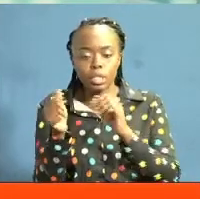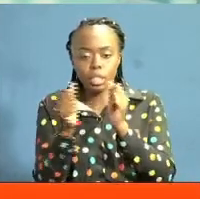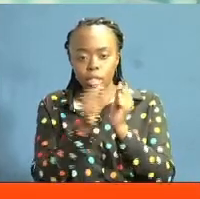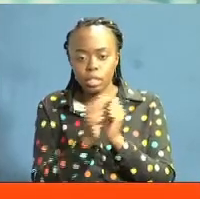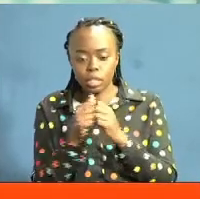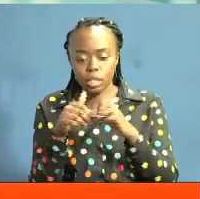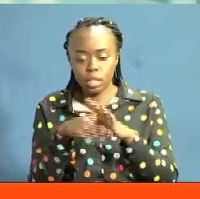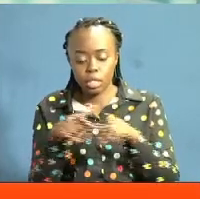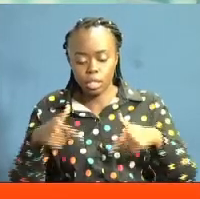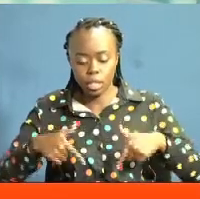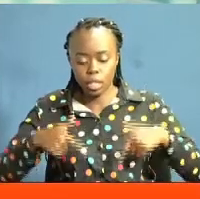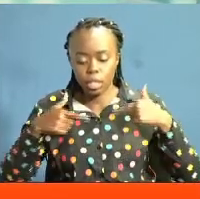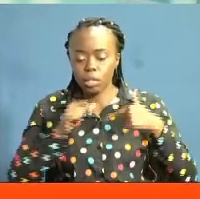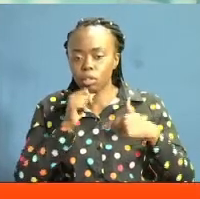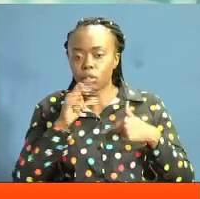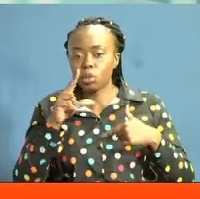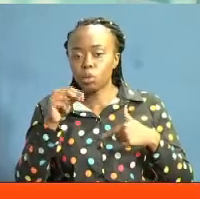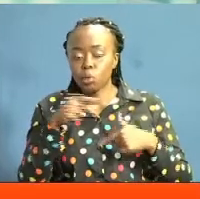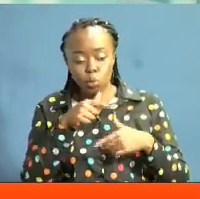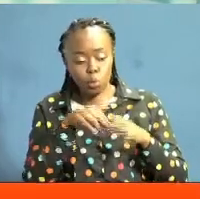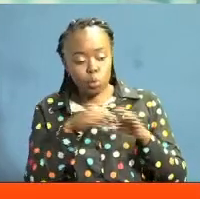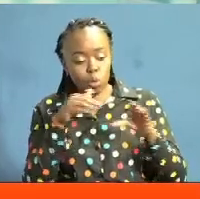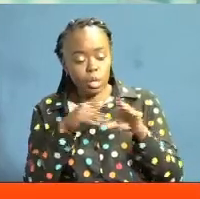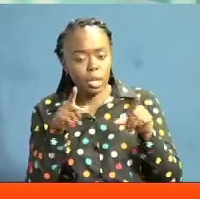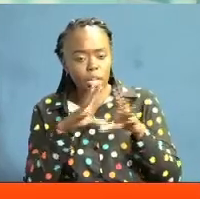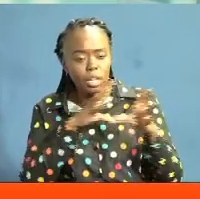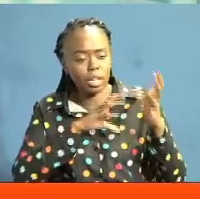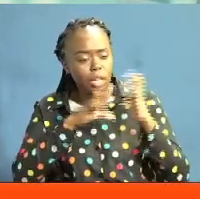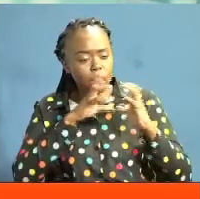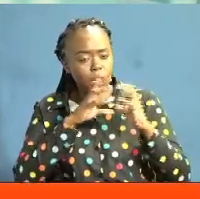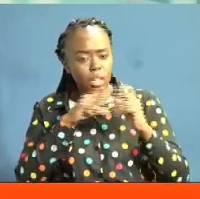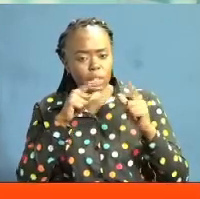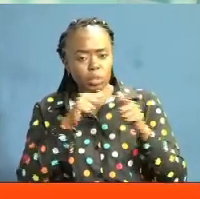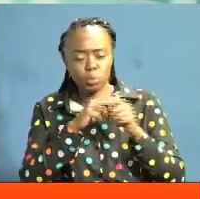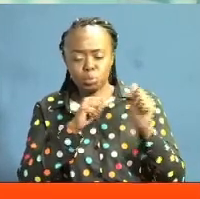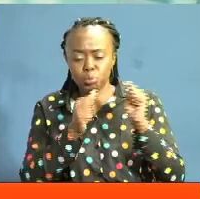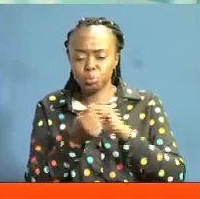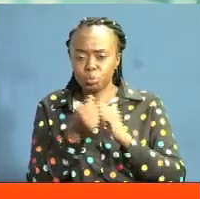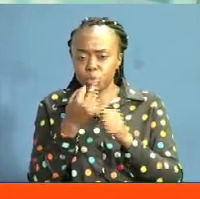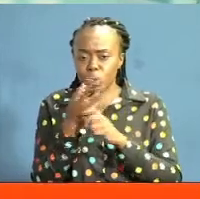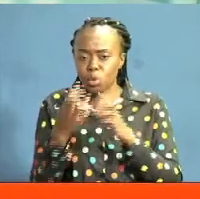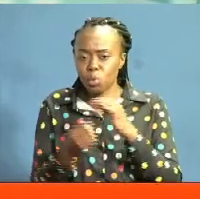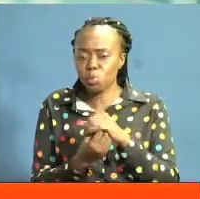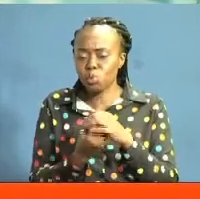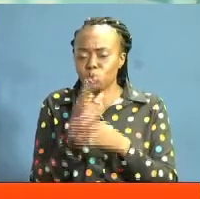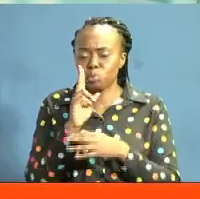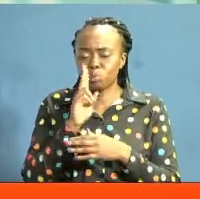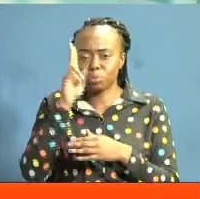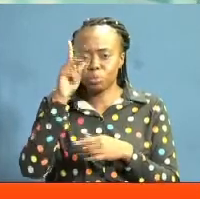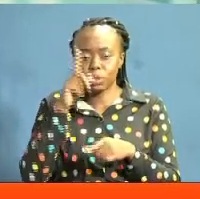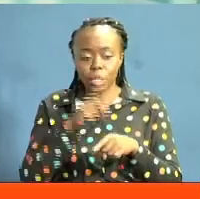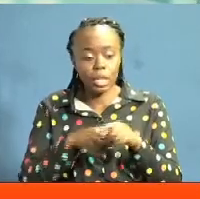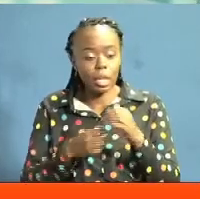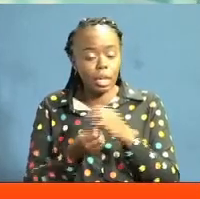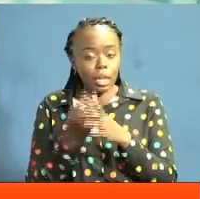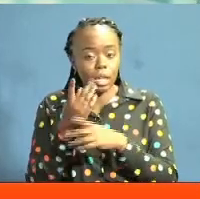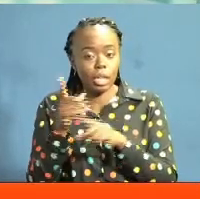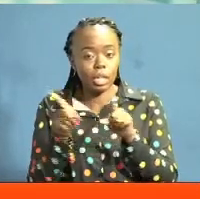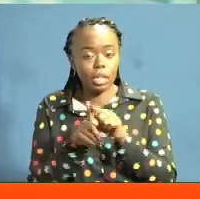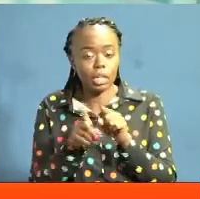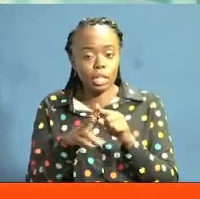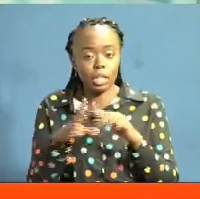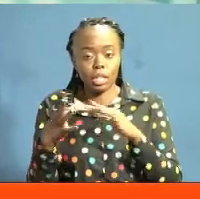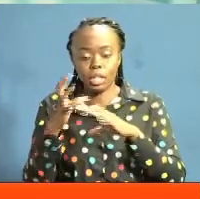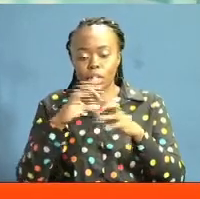life. Therefore, do not go out there and confuse the mood swing of growing up. You know, as we grow up, and also the